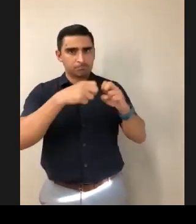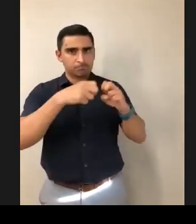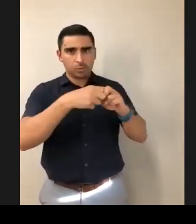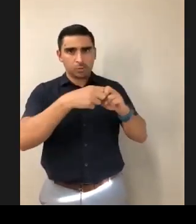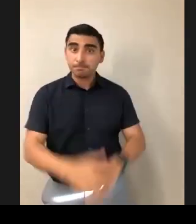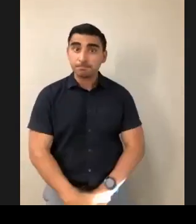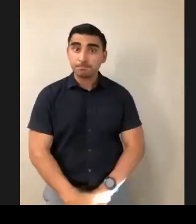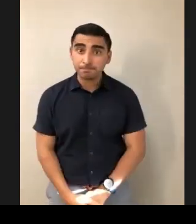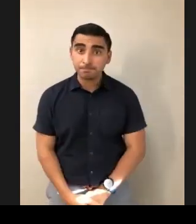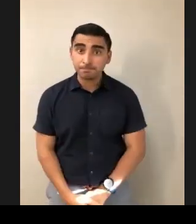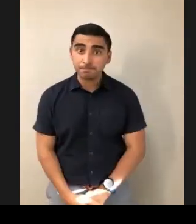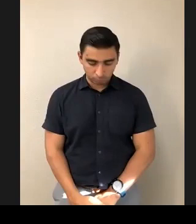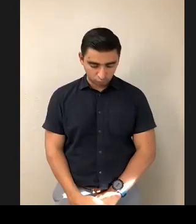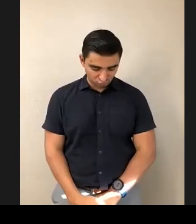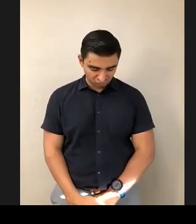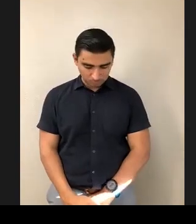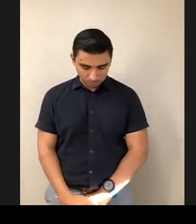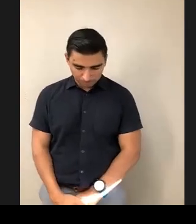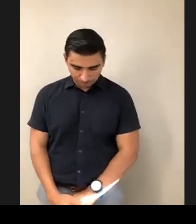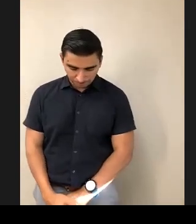Thank you, Tanya. Chris?